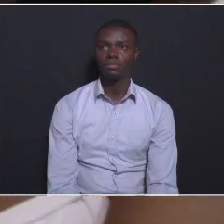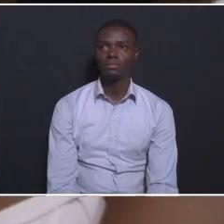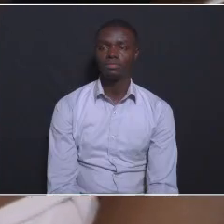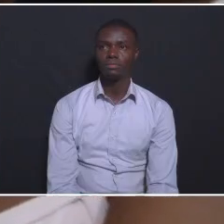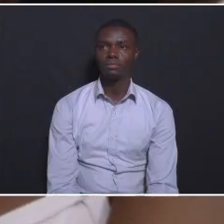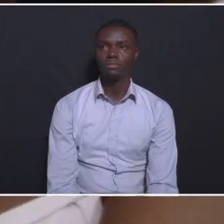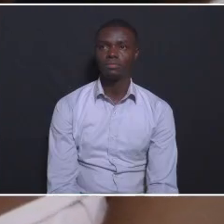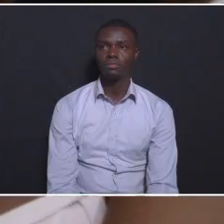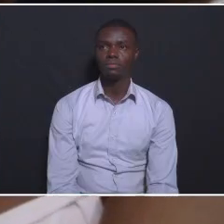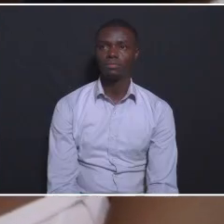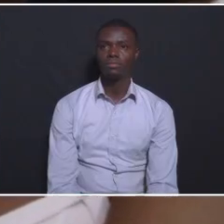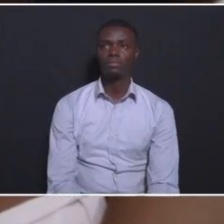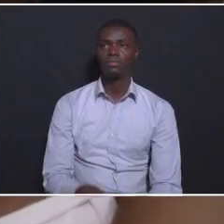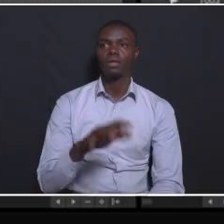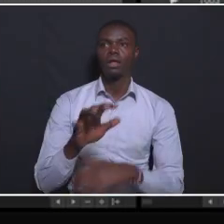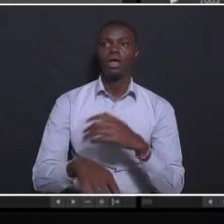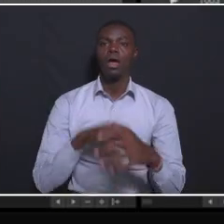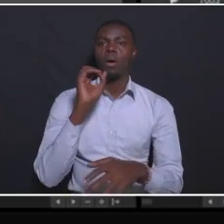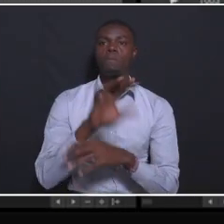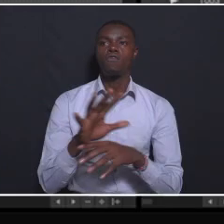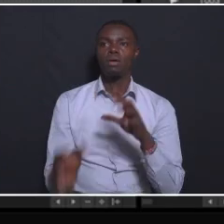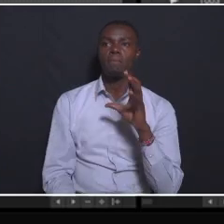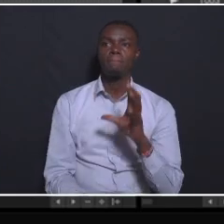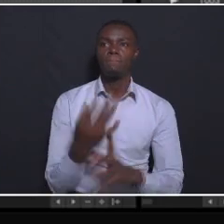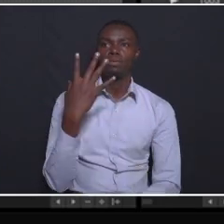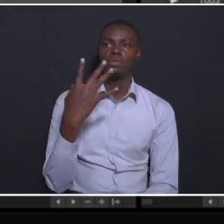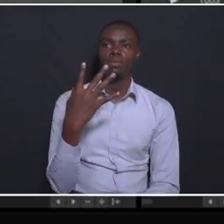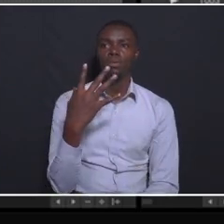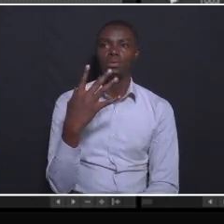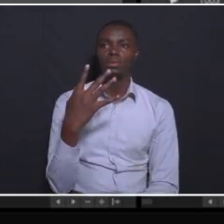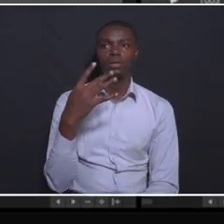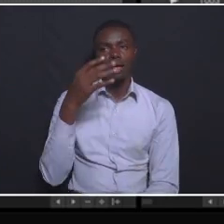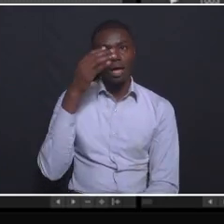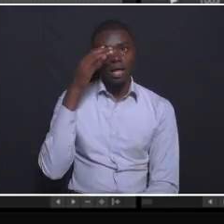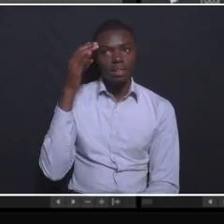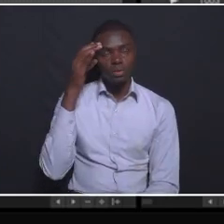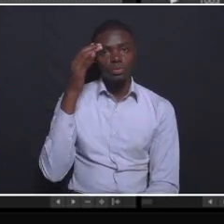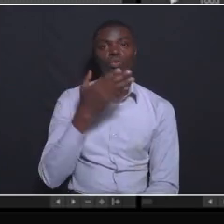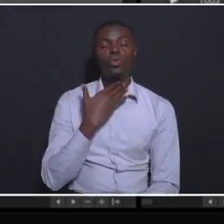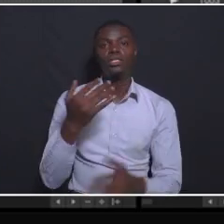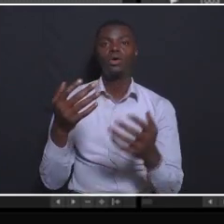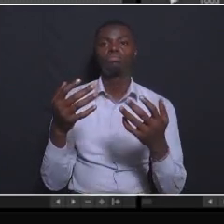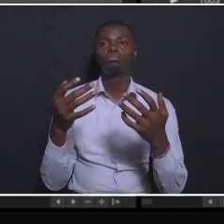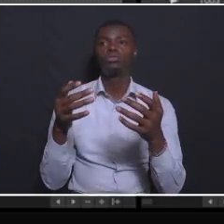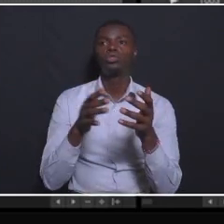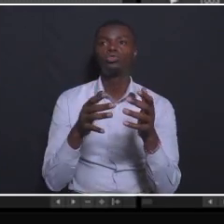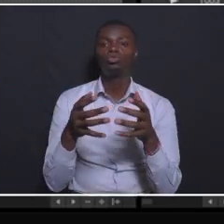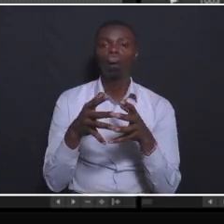So this movie was mixed in Dolby Atmos because we want to draw the audience in.